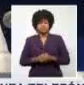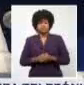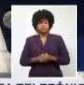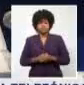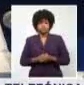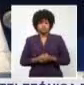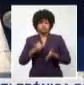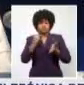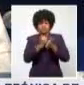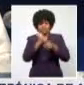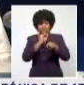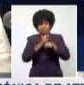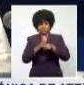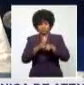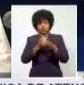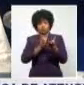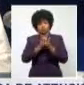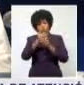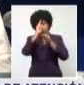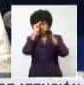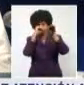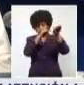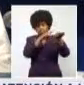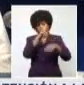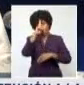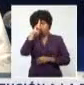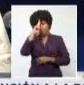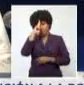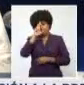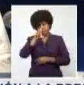still in the hospital.